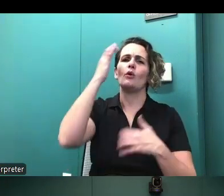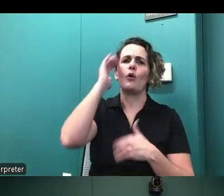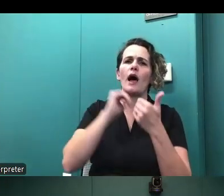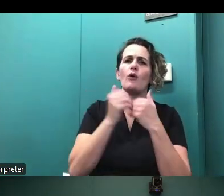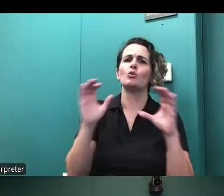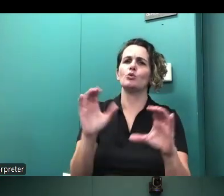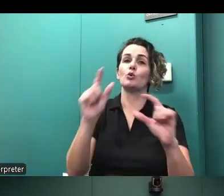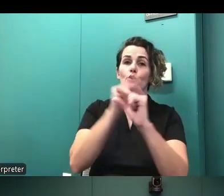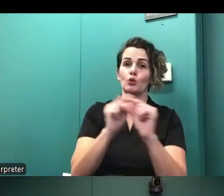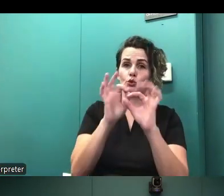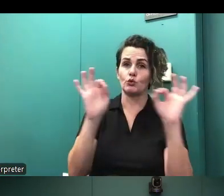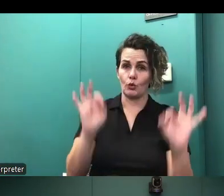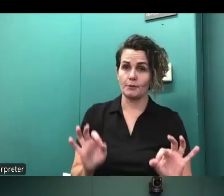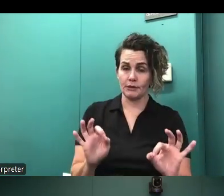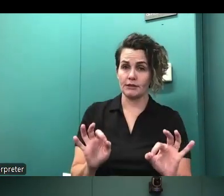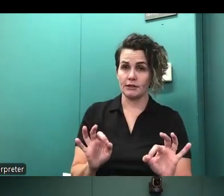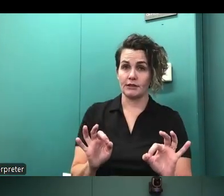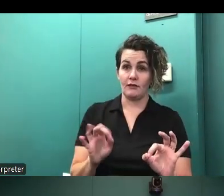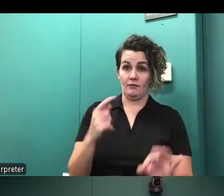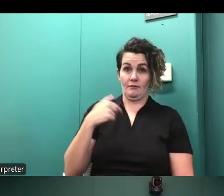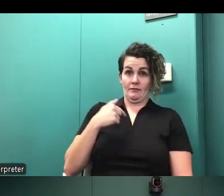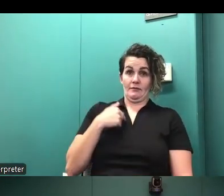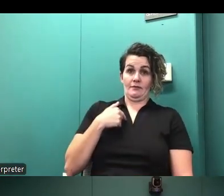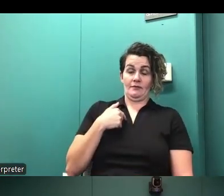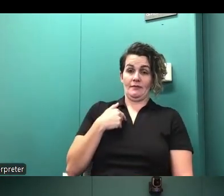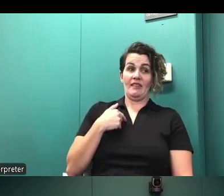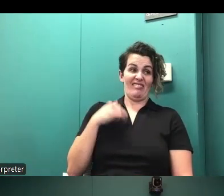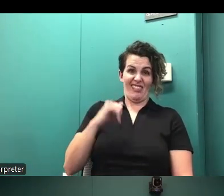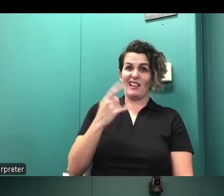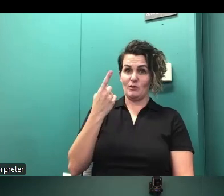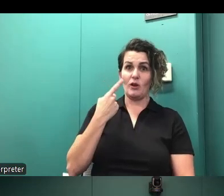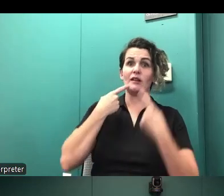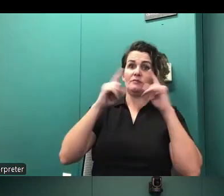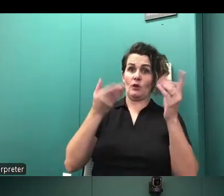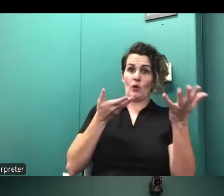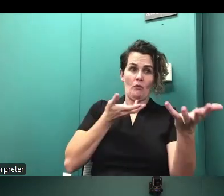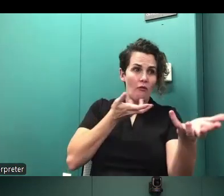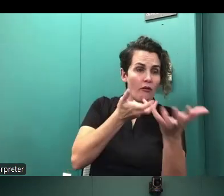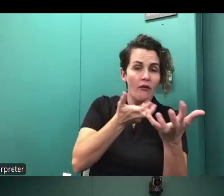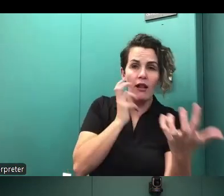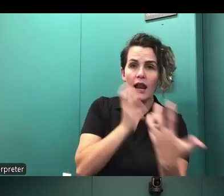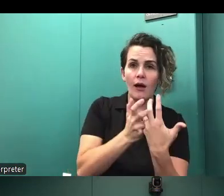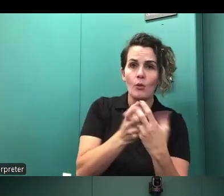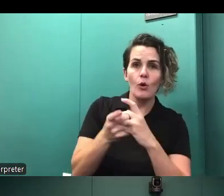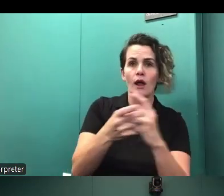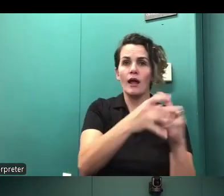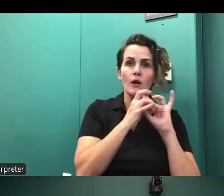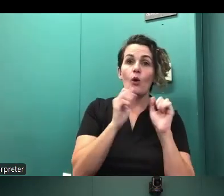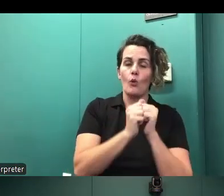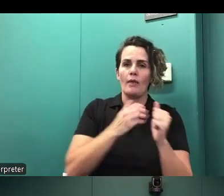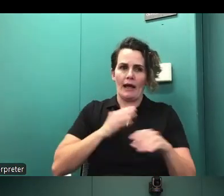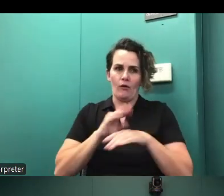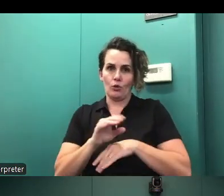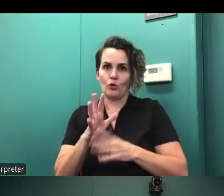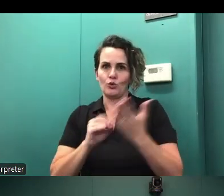Google Forms, right? The why for me has been, it has been a way for me to collaborate with my, not only my consult students,